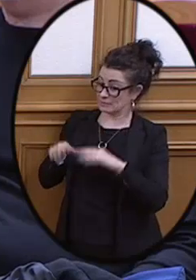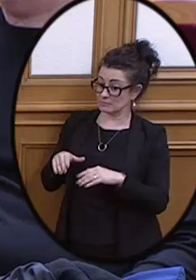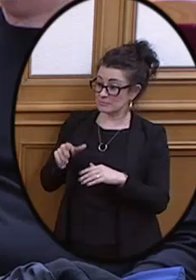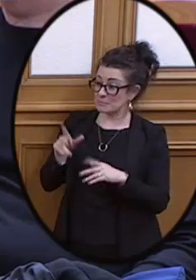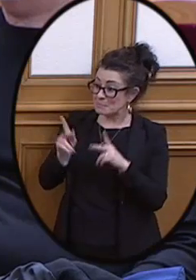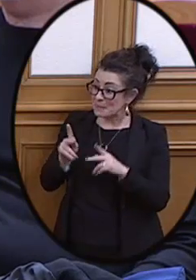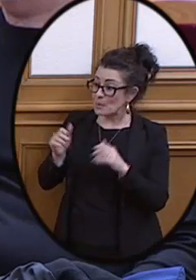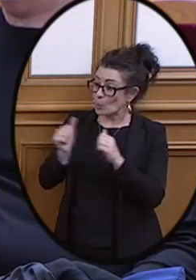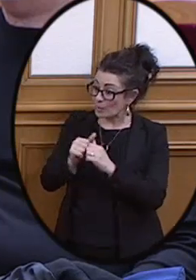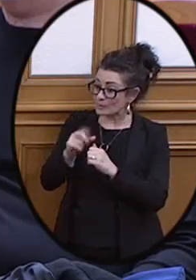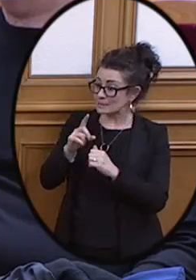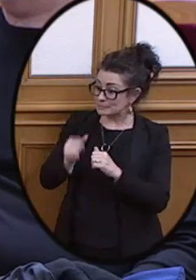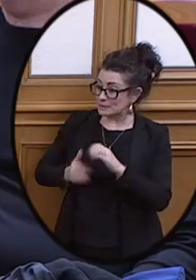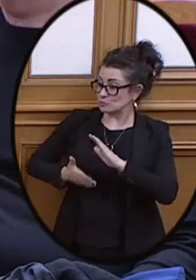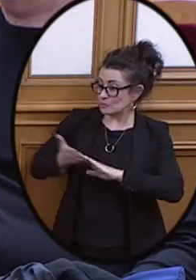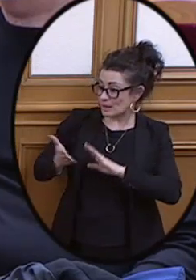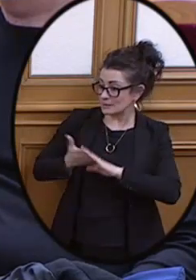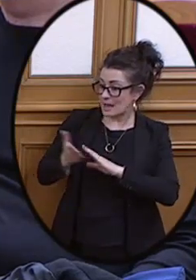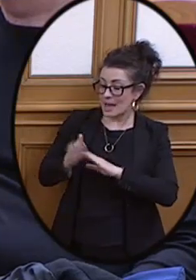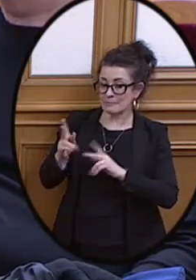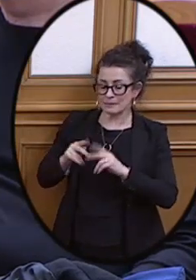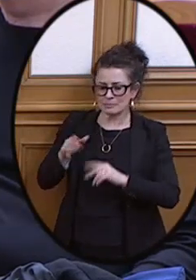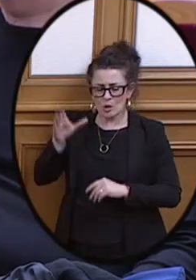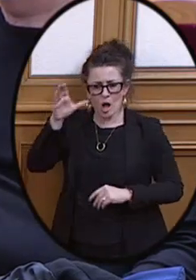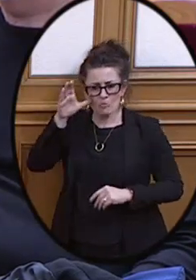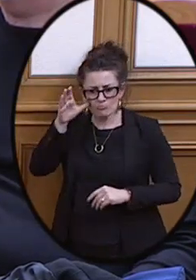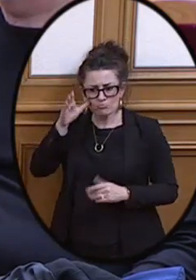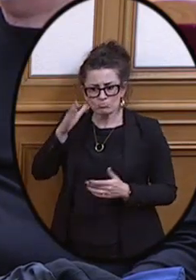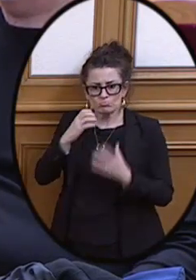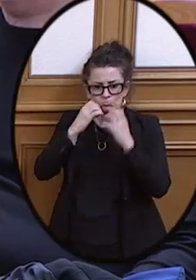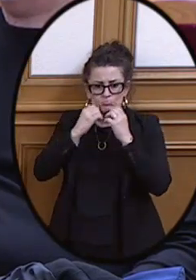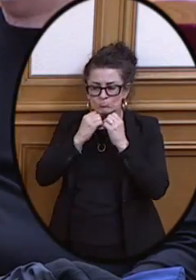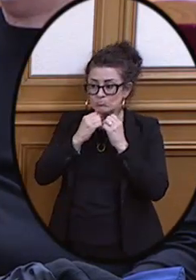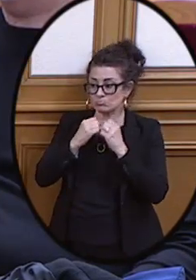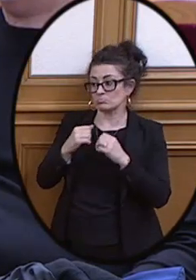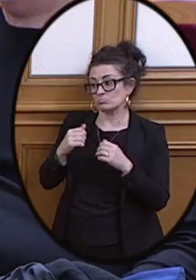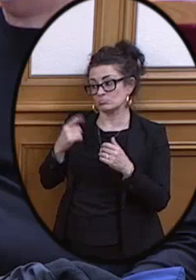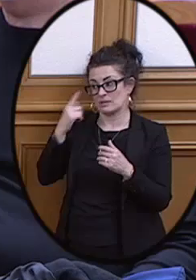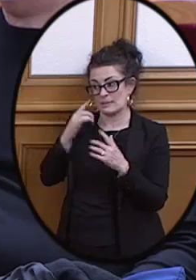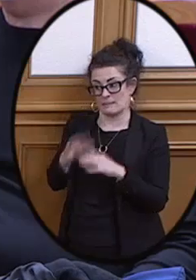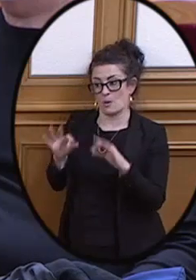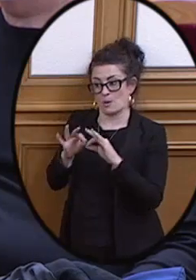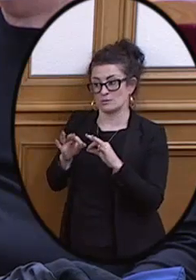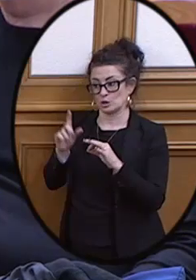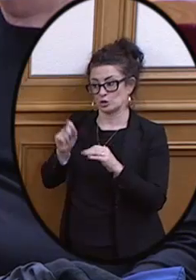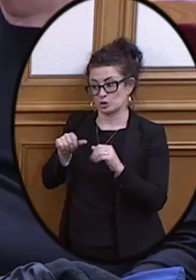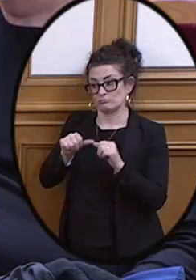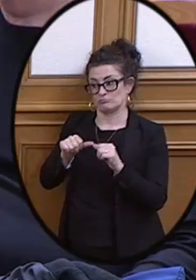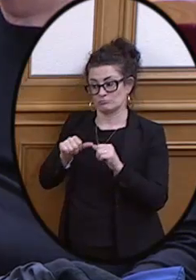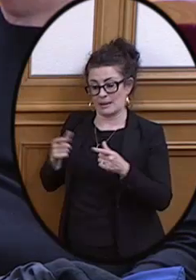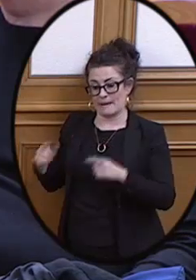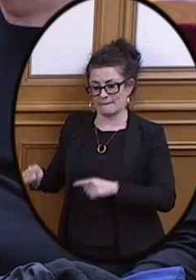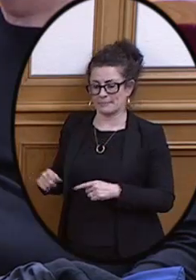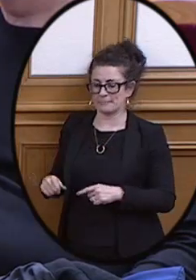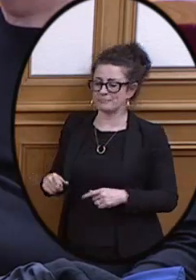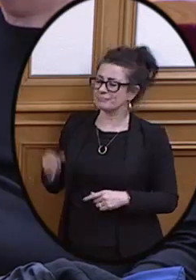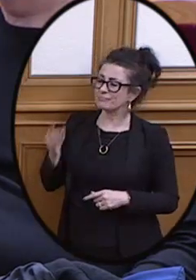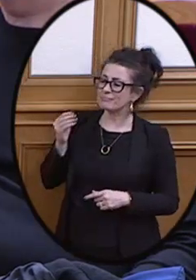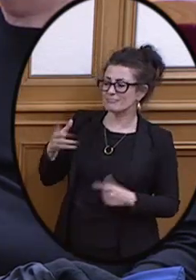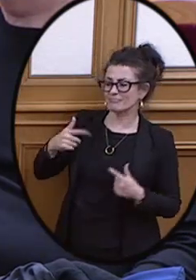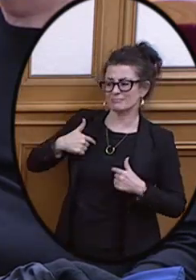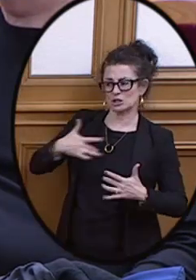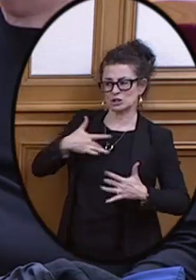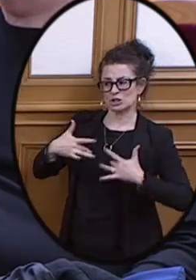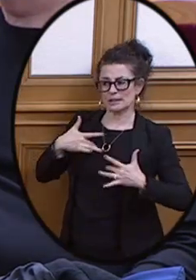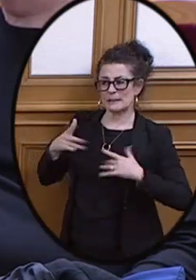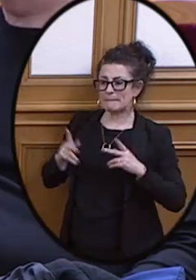with disabilities, and so people listen usually. And I think they're a very good thing, and they should happen. I've always been a little concerned that these meetings